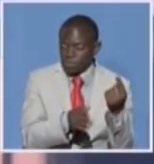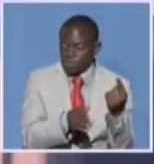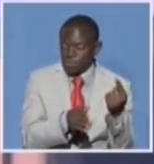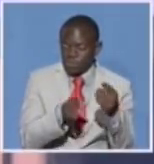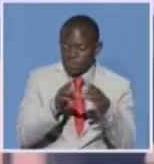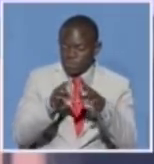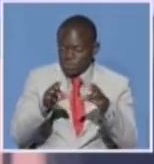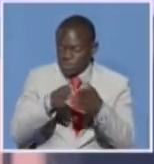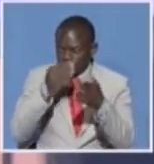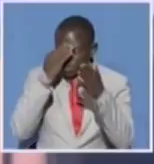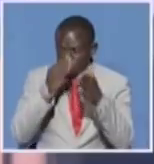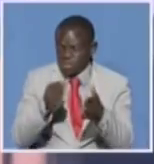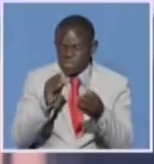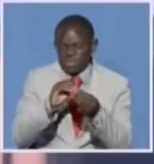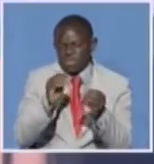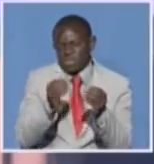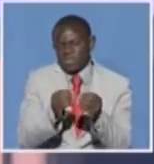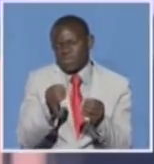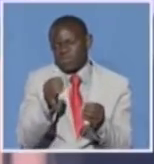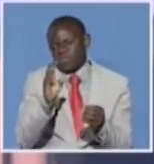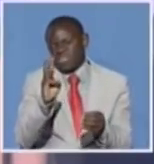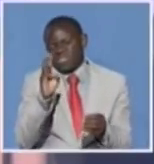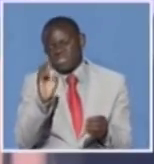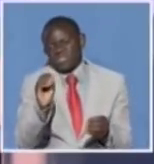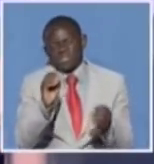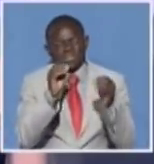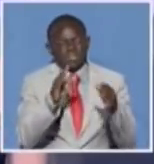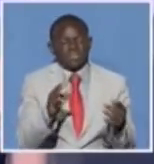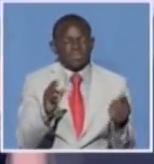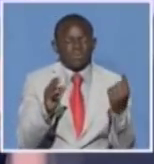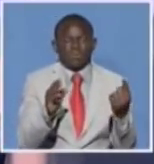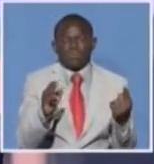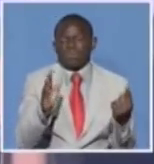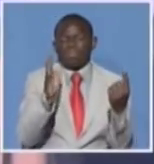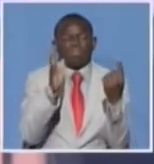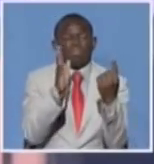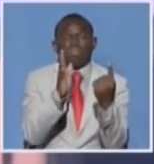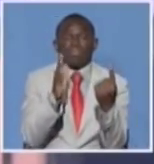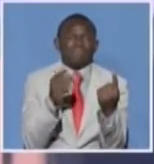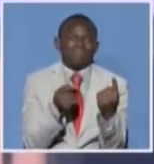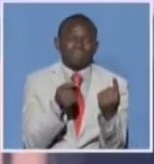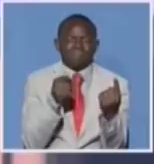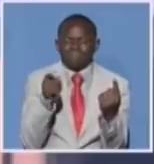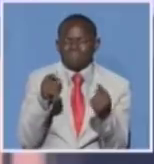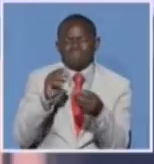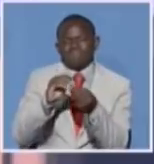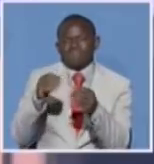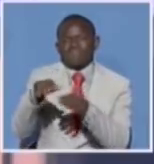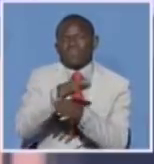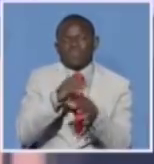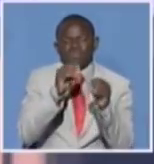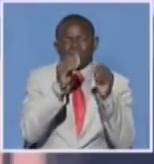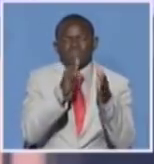to 60, as you highlighted in some of the schools. It means that in those schools we need to increase the